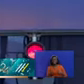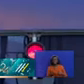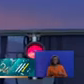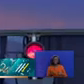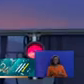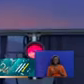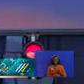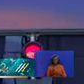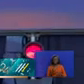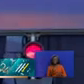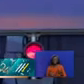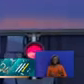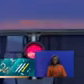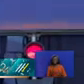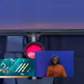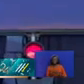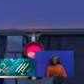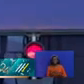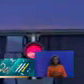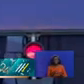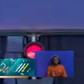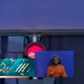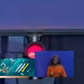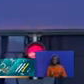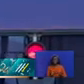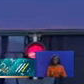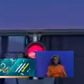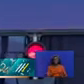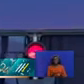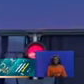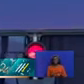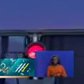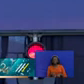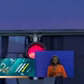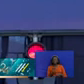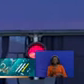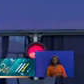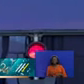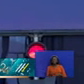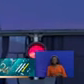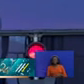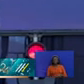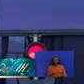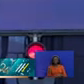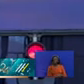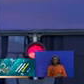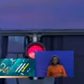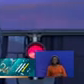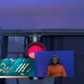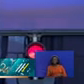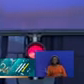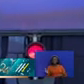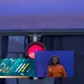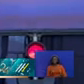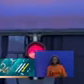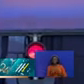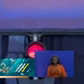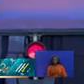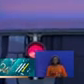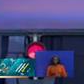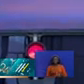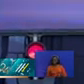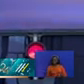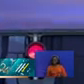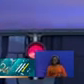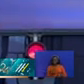I'm sharing here this is the same pattern that witches used you never find a witch that cannot talk they